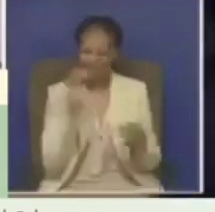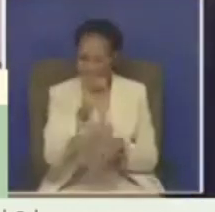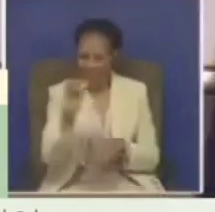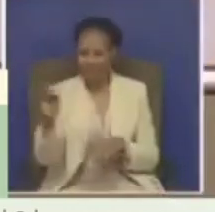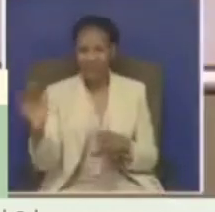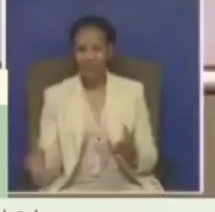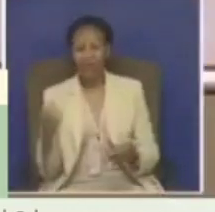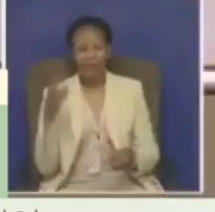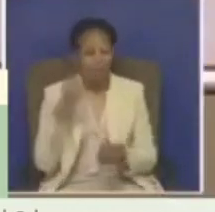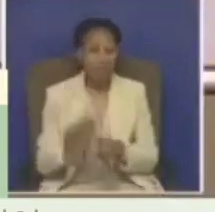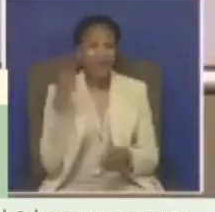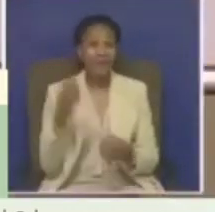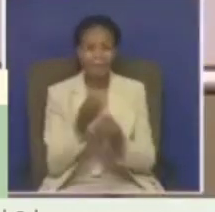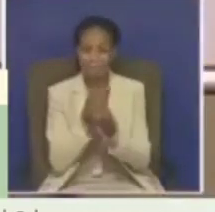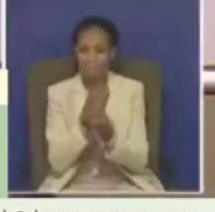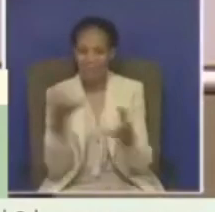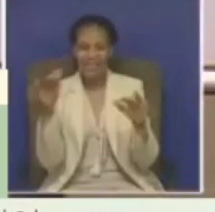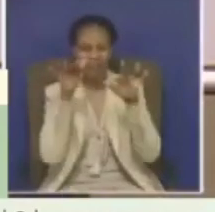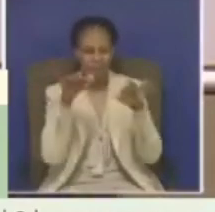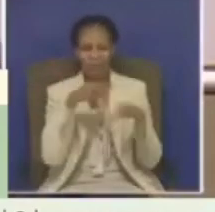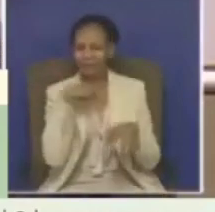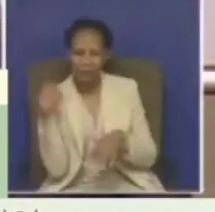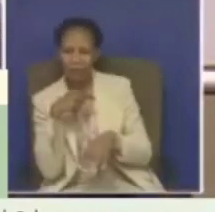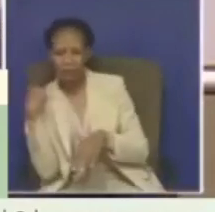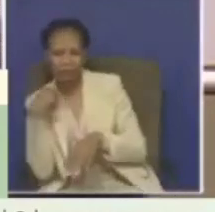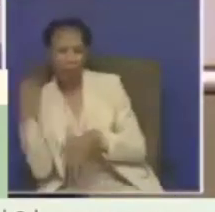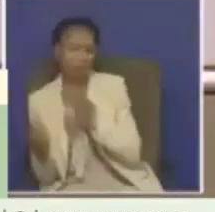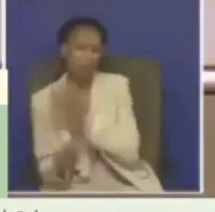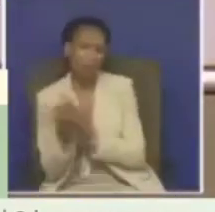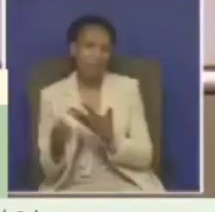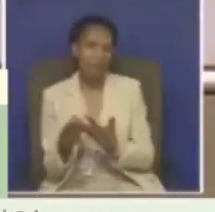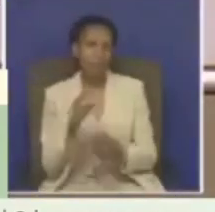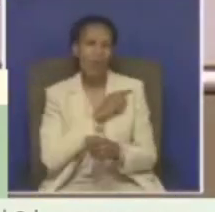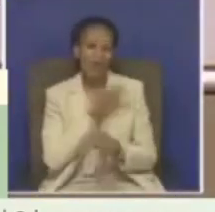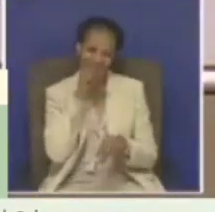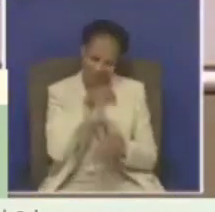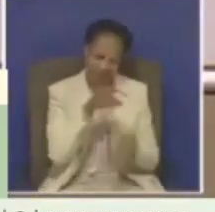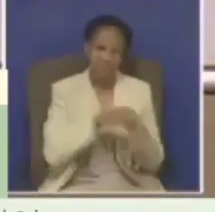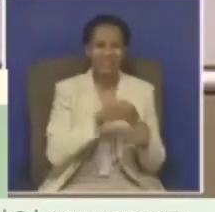And ultimately, many people have been killed because of this particular